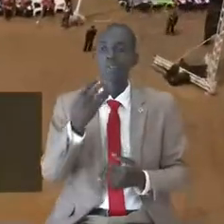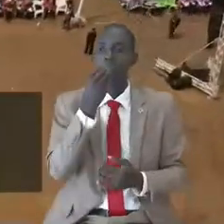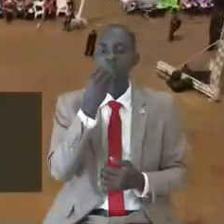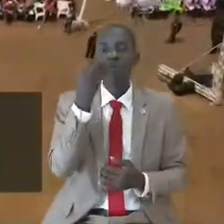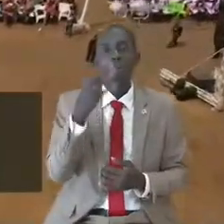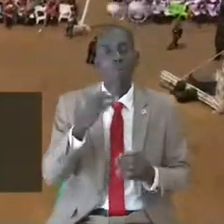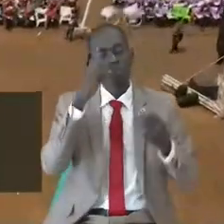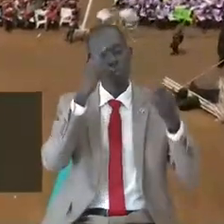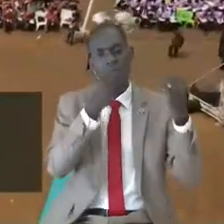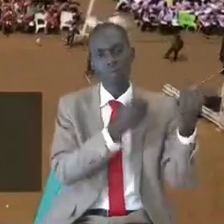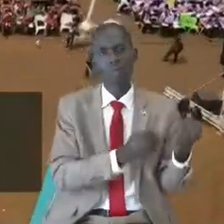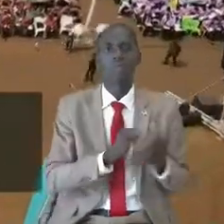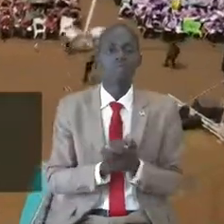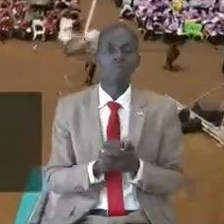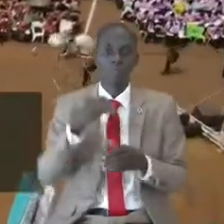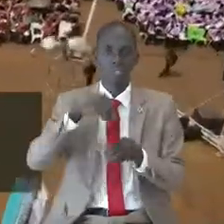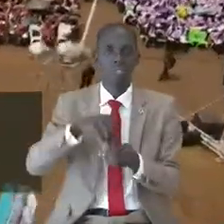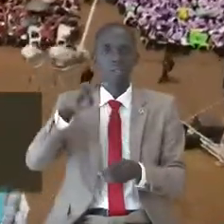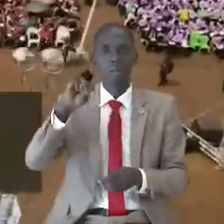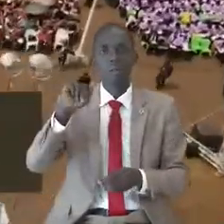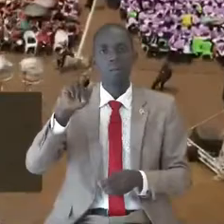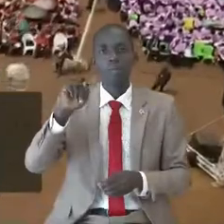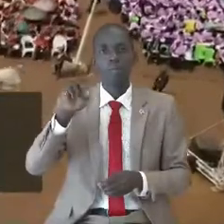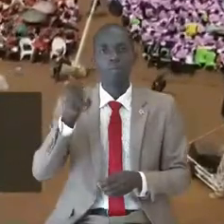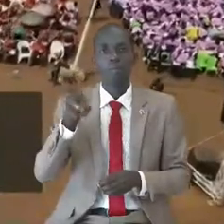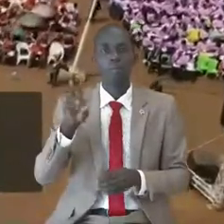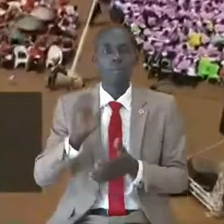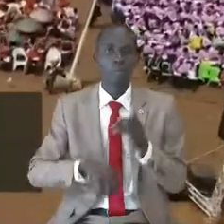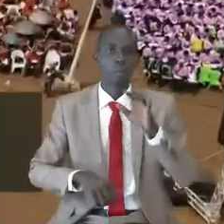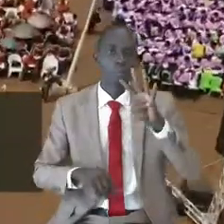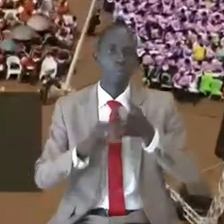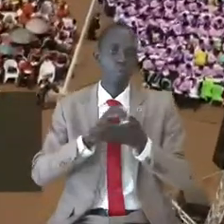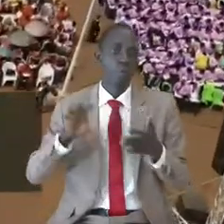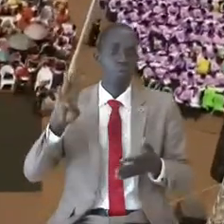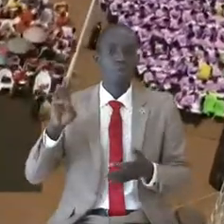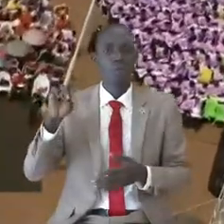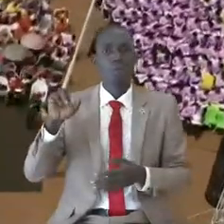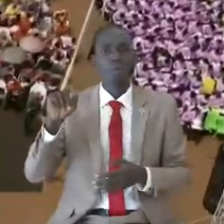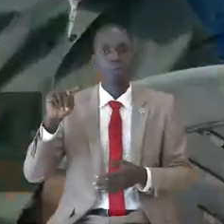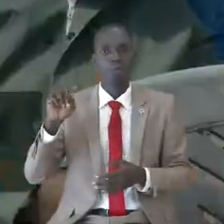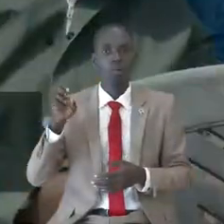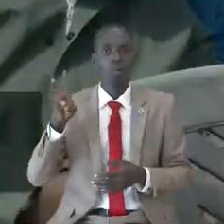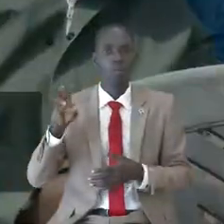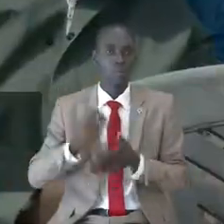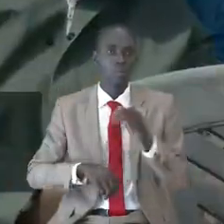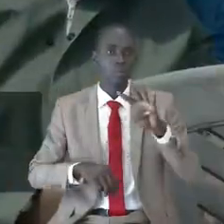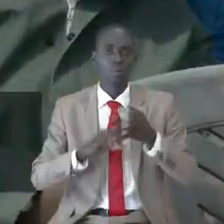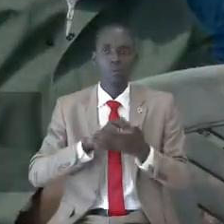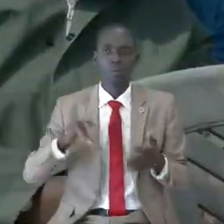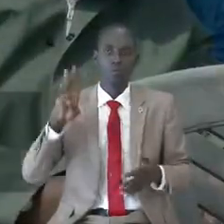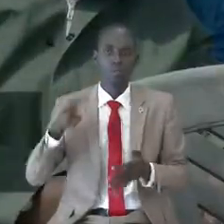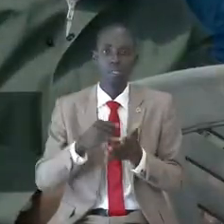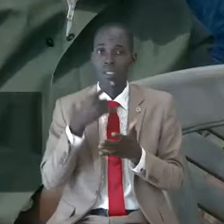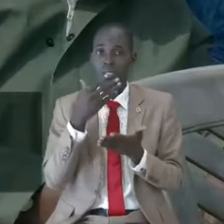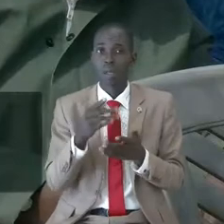at Matthew chapter 4, verse 4. In Matthew chapter 4, verse 4, it says,